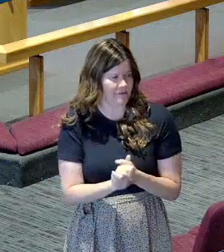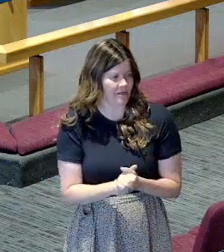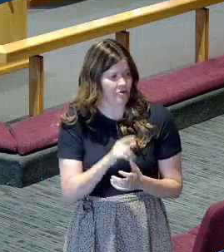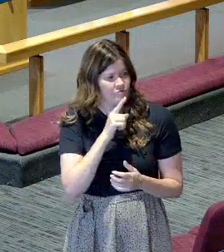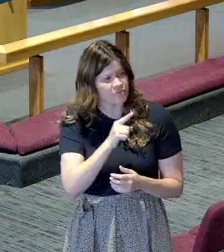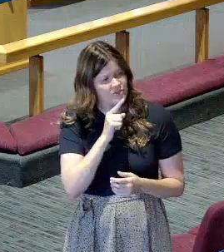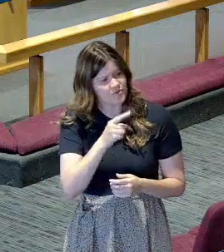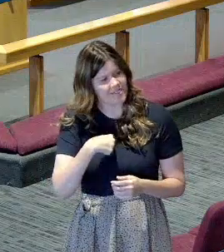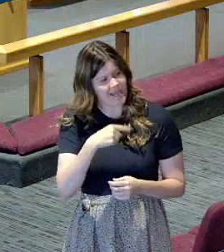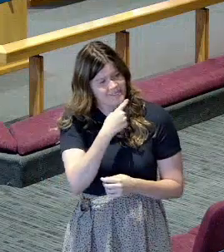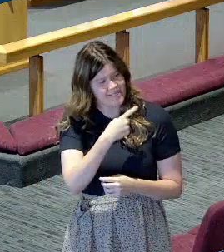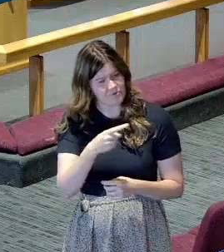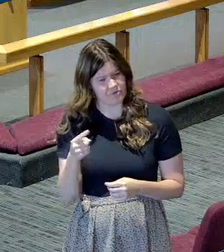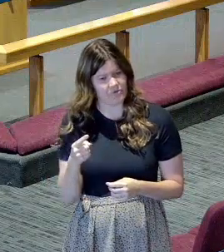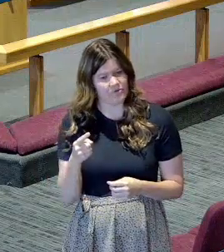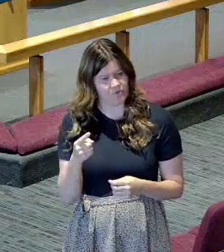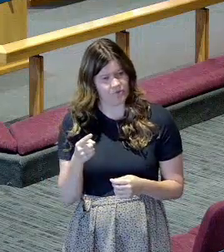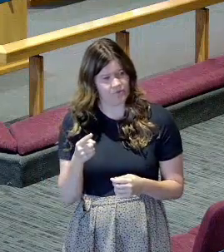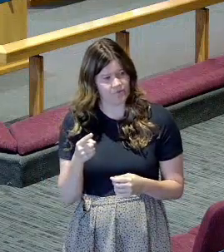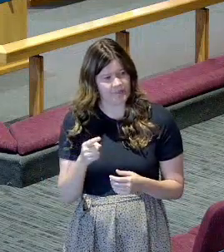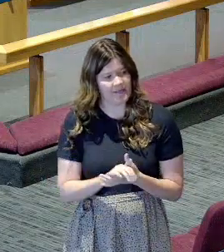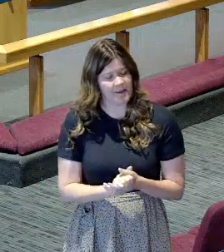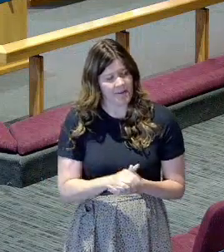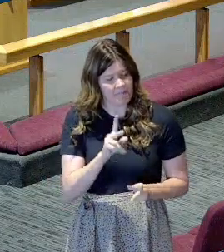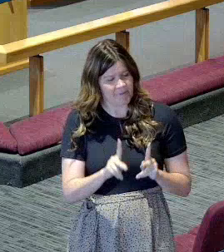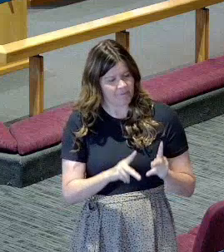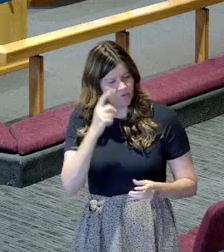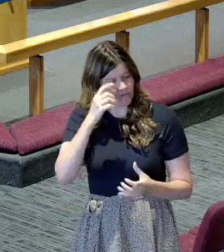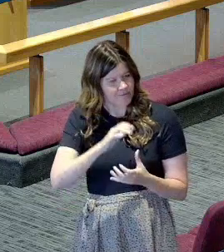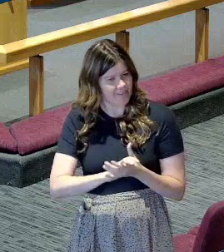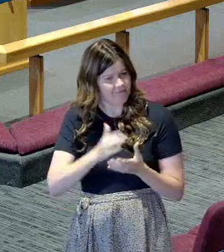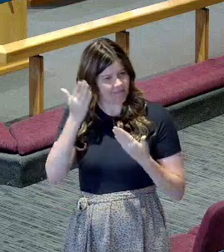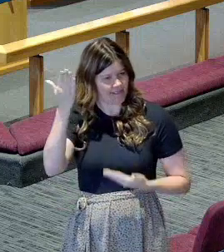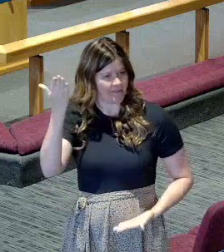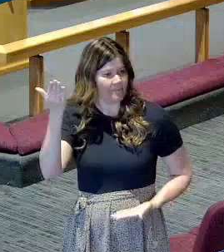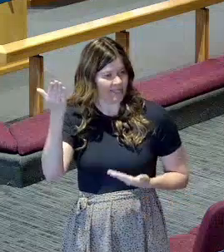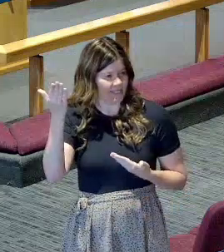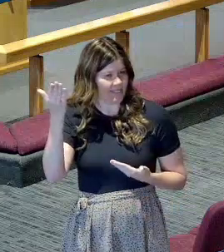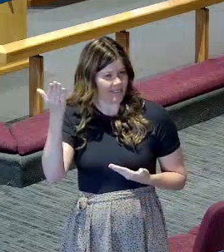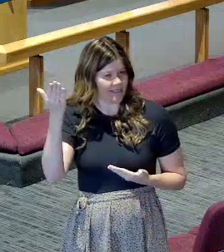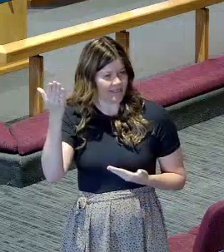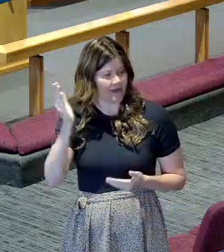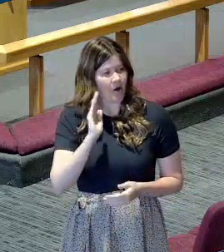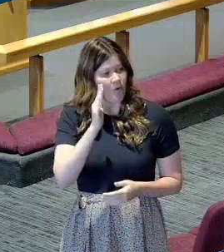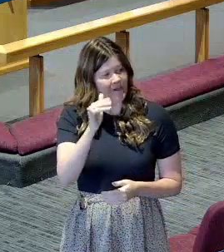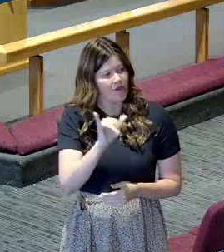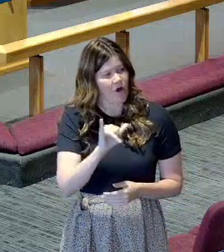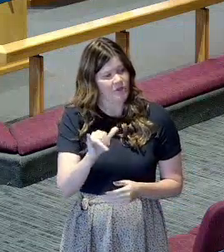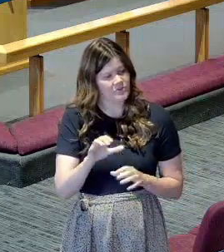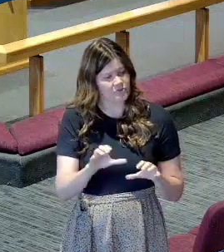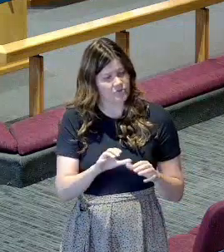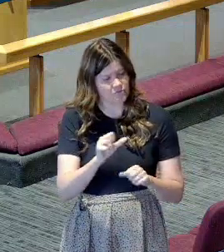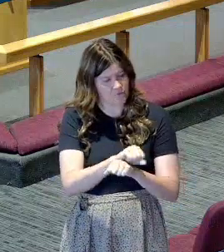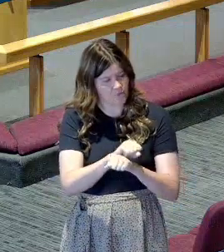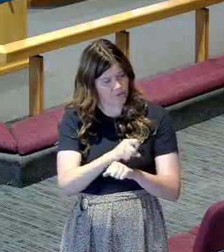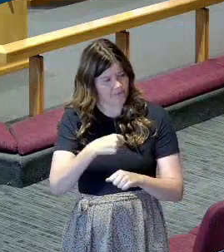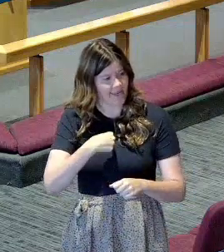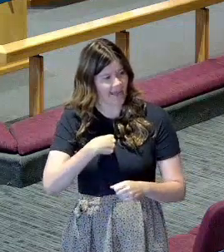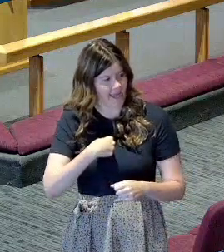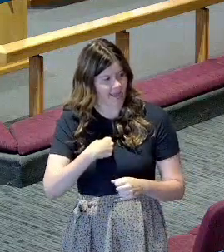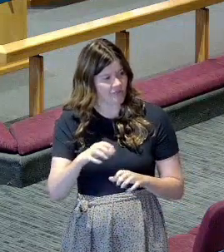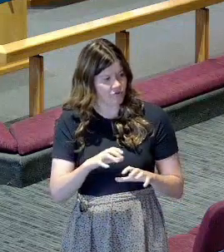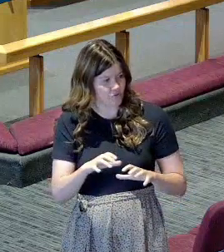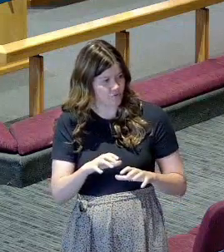Truly, truly, I say to you, whoever believes in me will also do the works that I do,